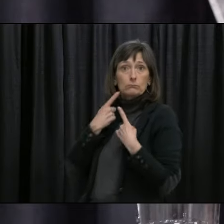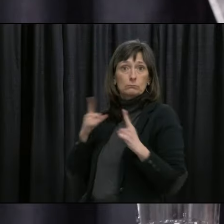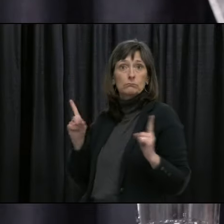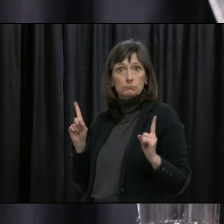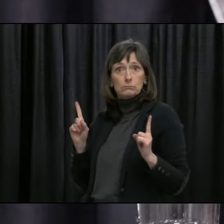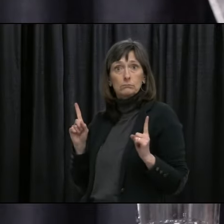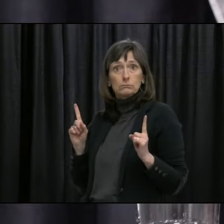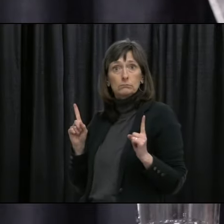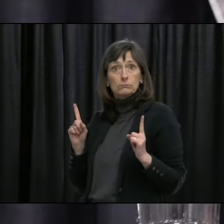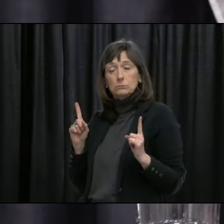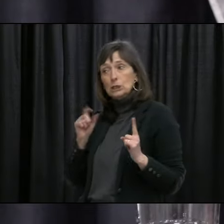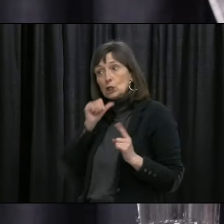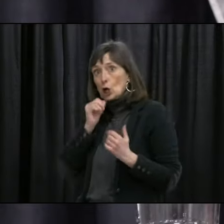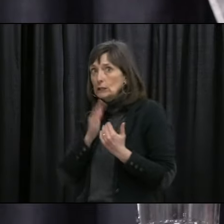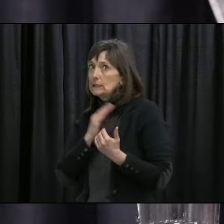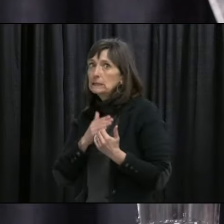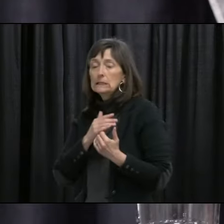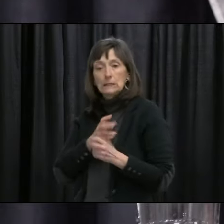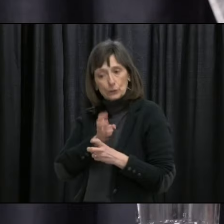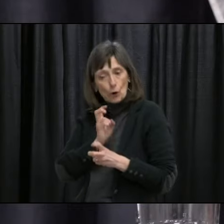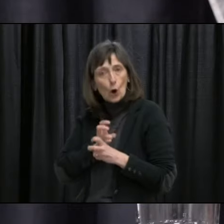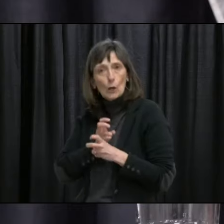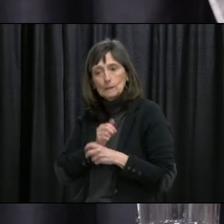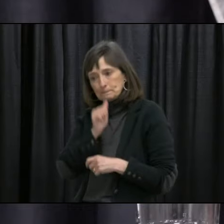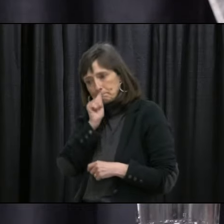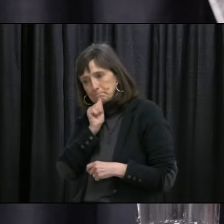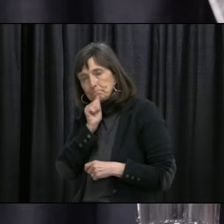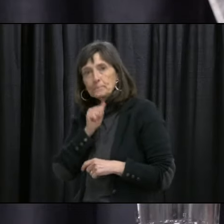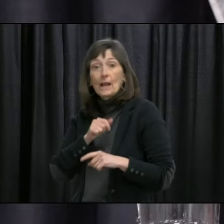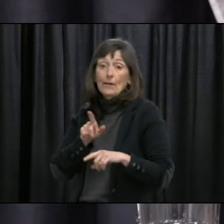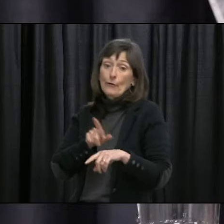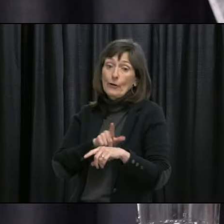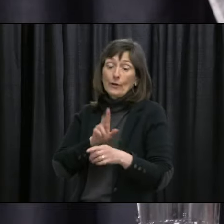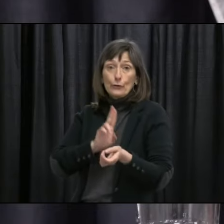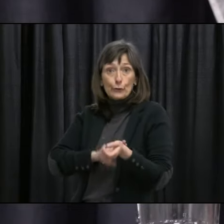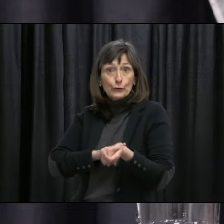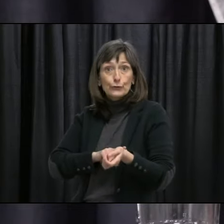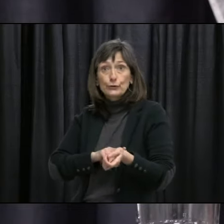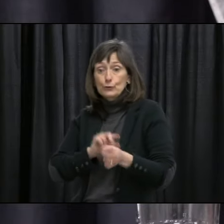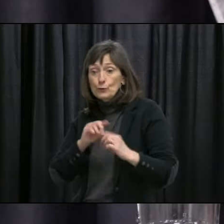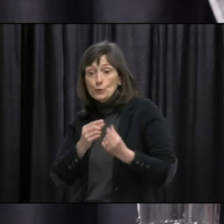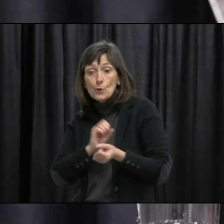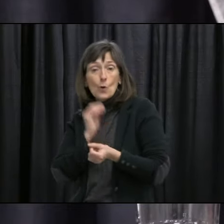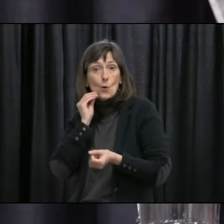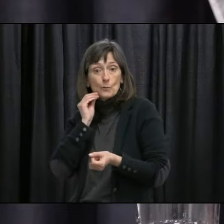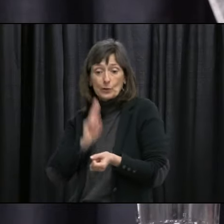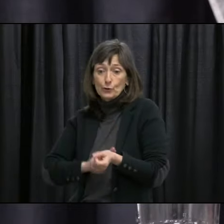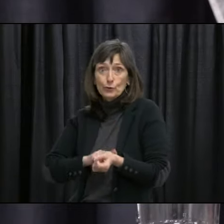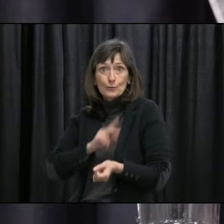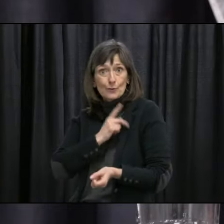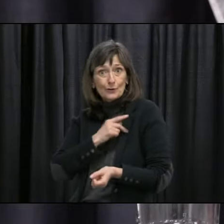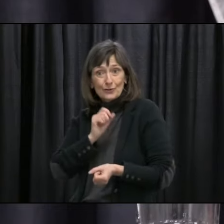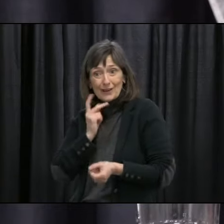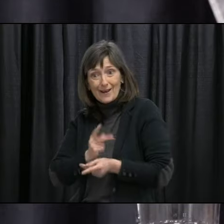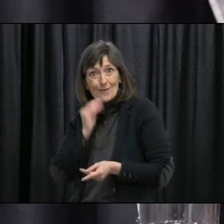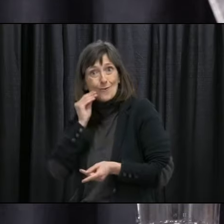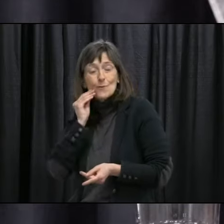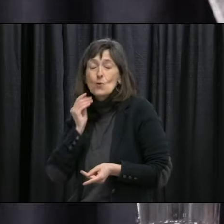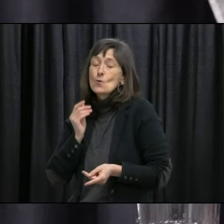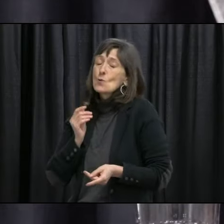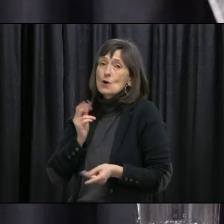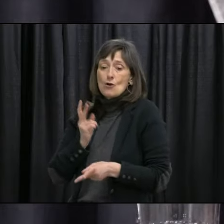these measures. They've not been easy, and certainly around long-term care where the most vulnerable of our citizens live, we